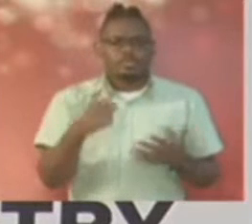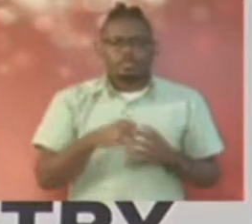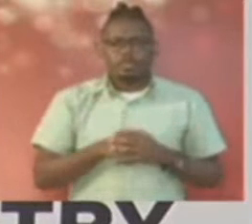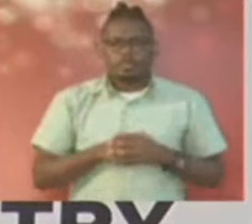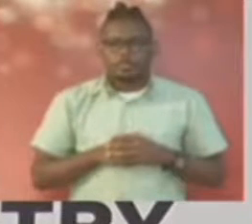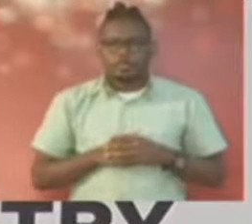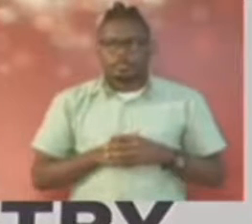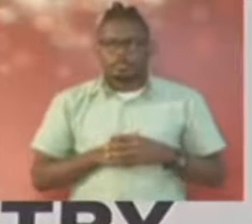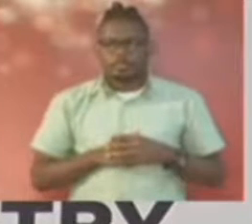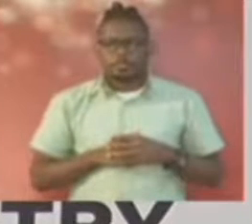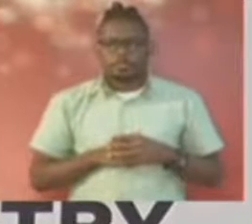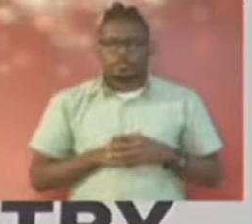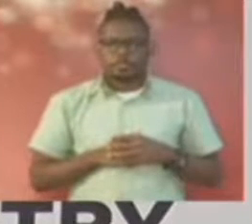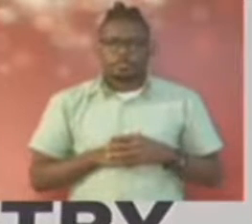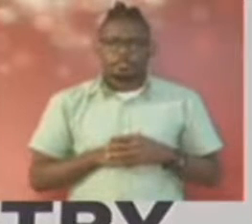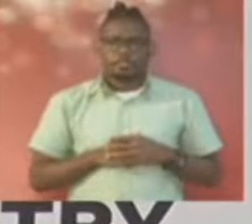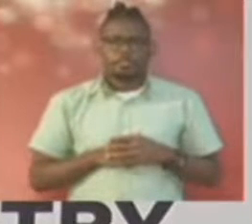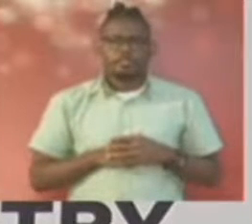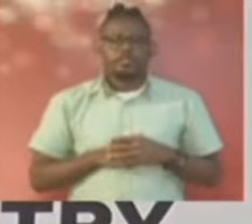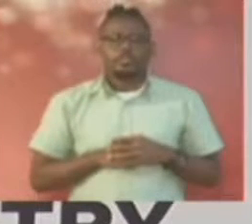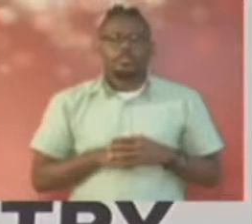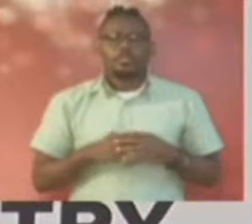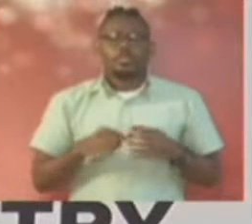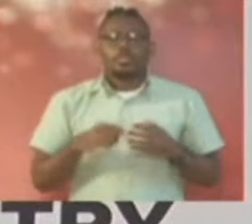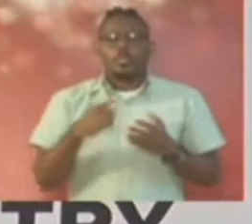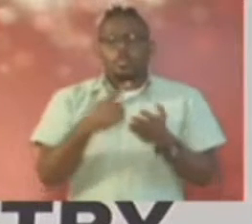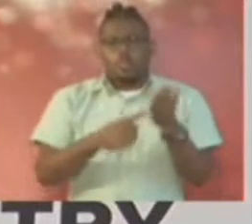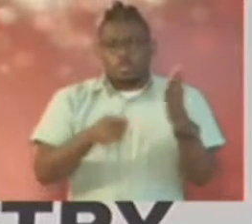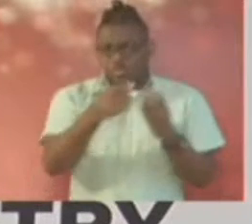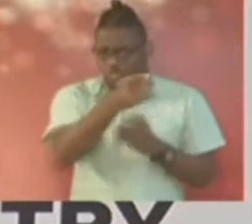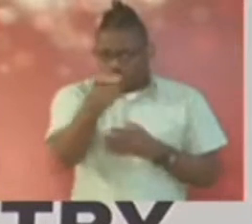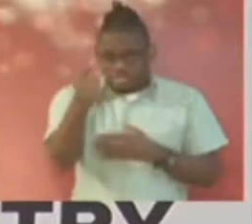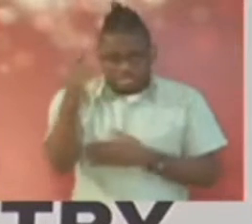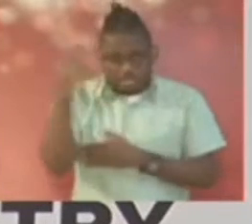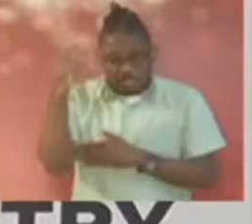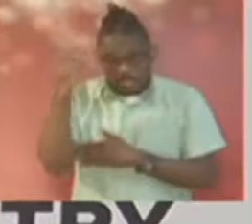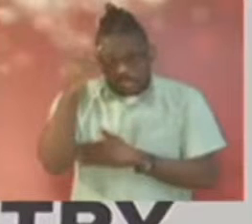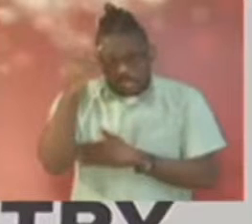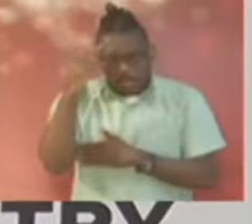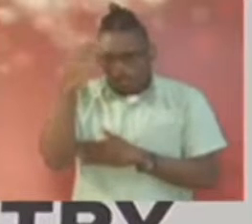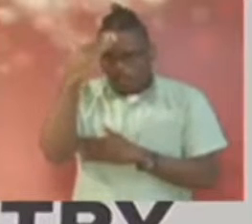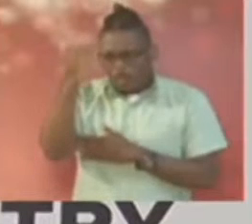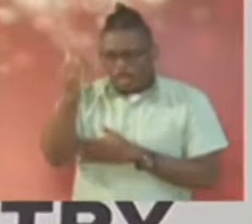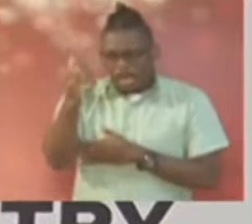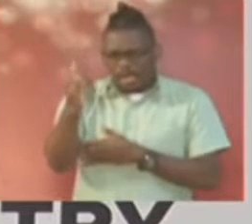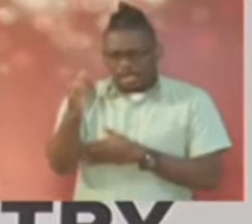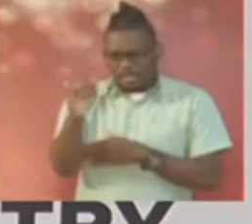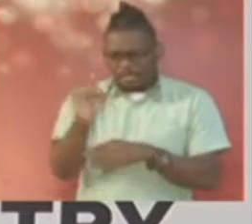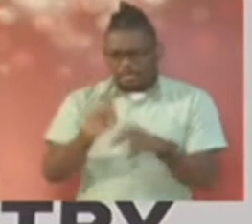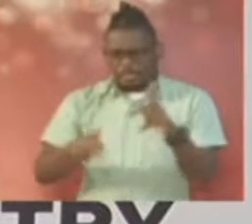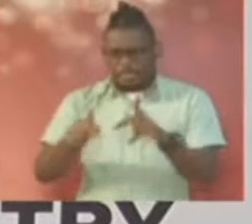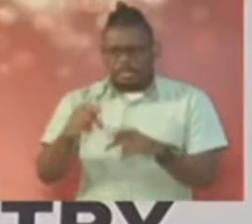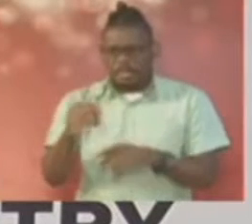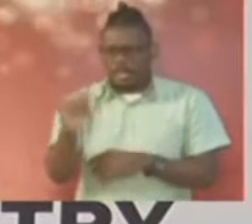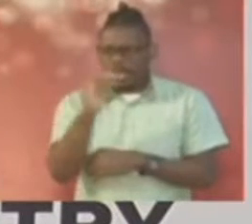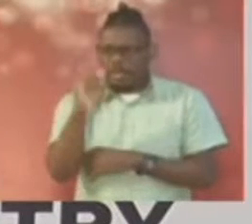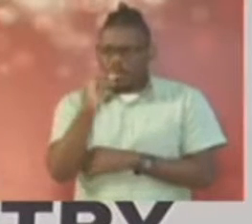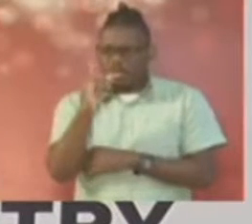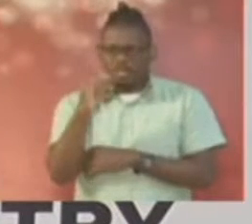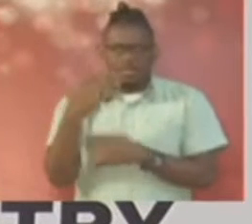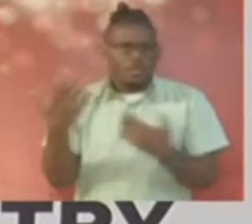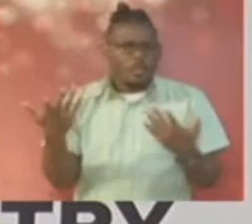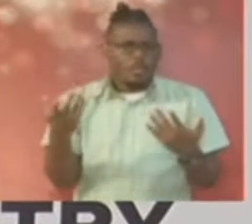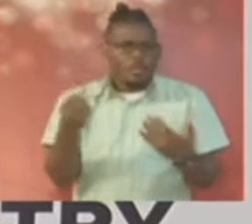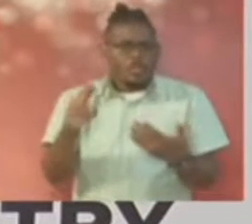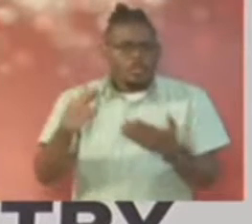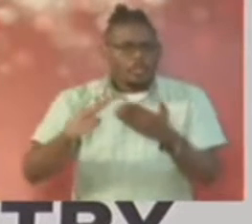What you think is the major cause of people contracting the COVID-19? So I don't want to hazard a Is